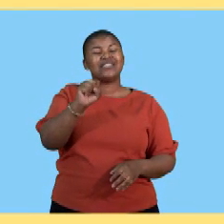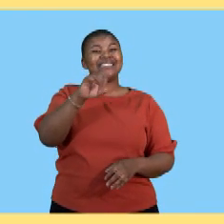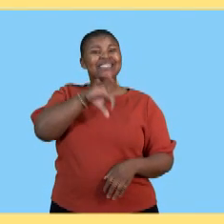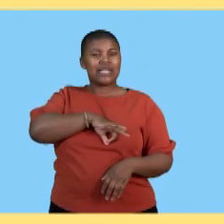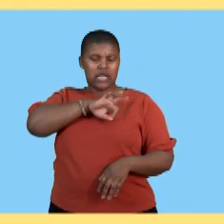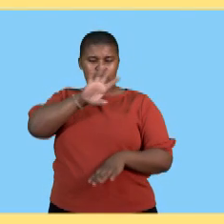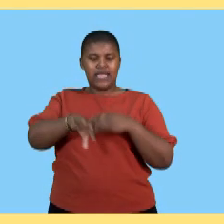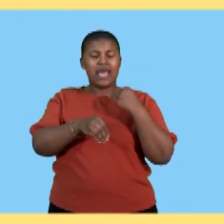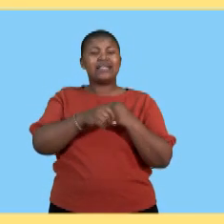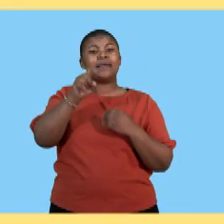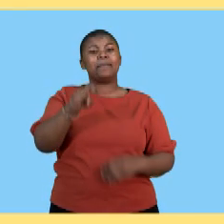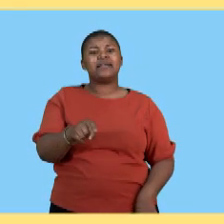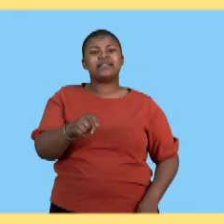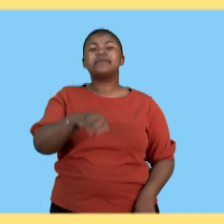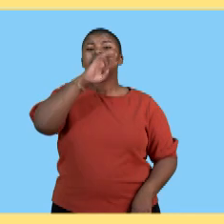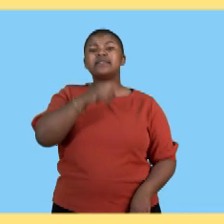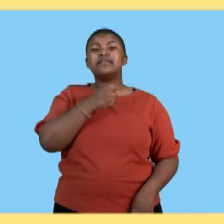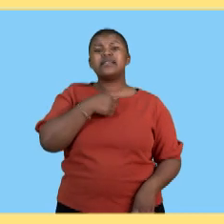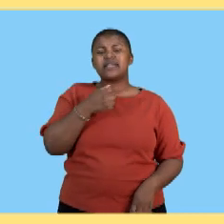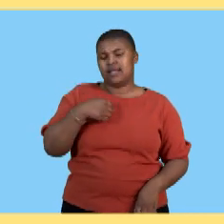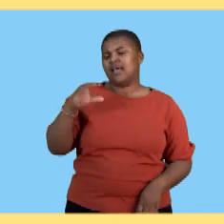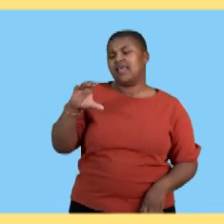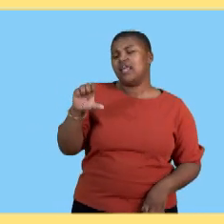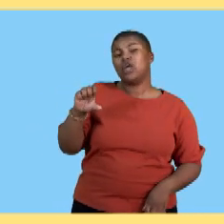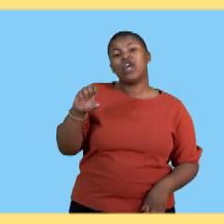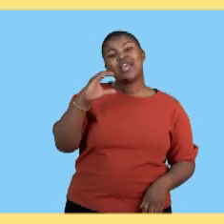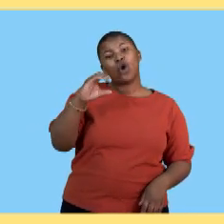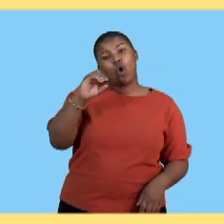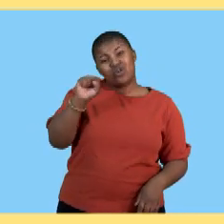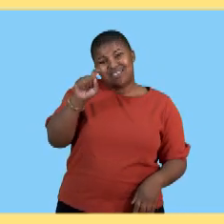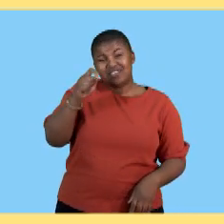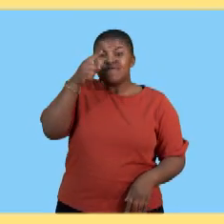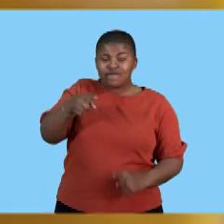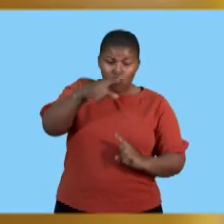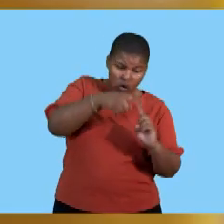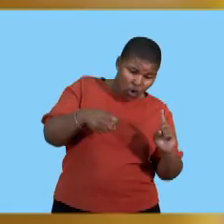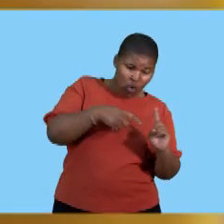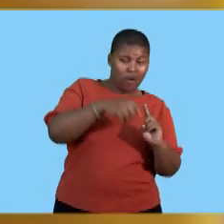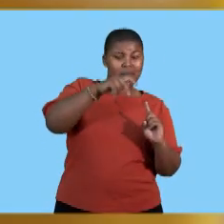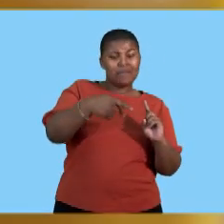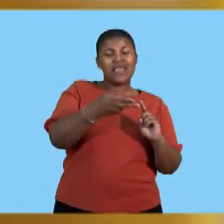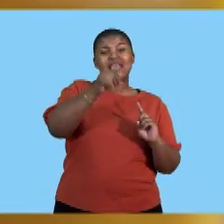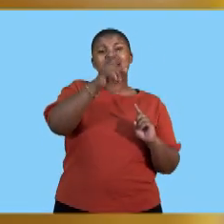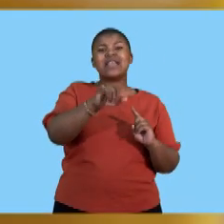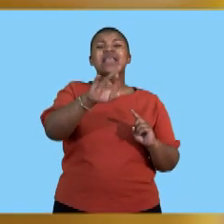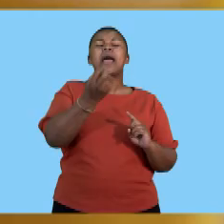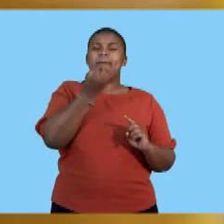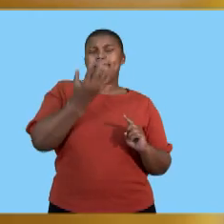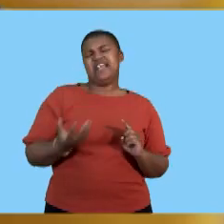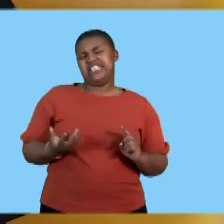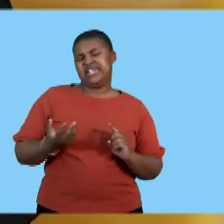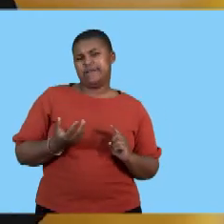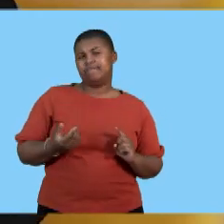need to know how much is our cost for this particular employee. And our cost for this